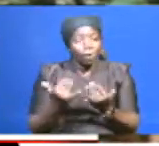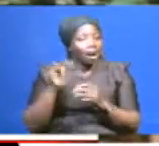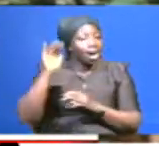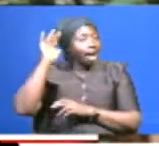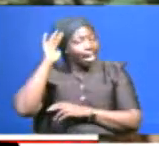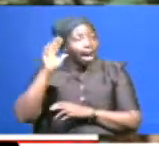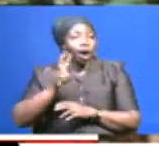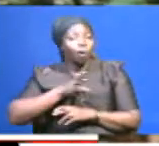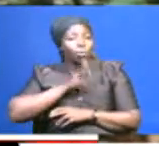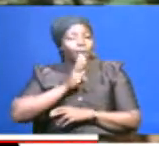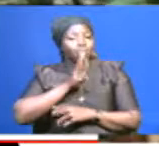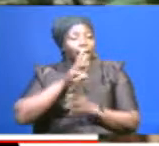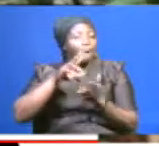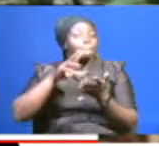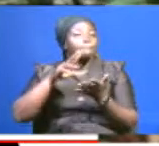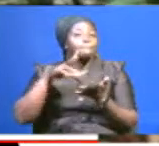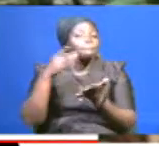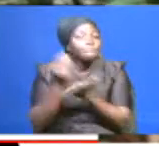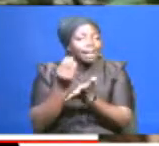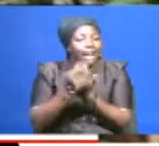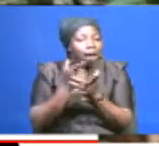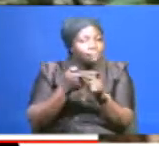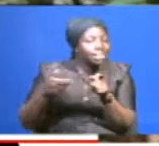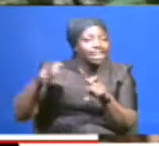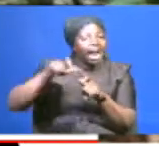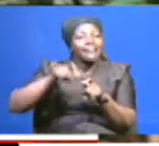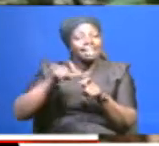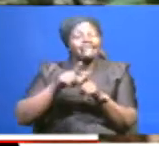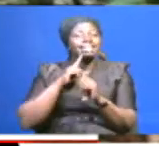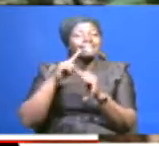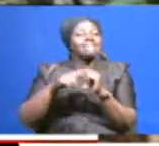imetoka imeongezeka na 600%.